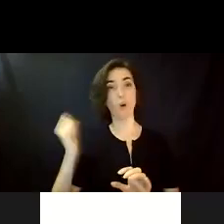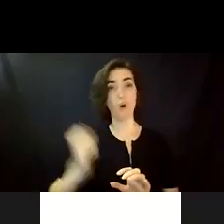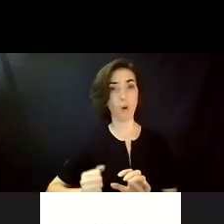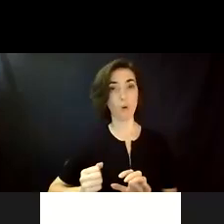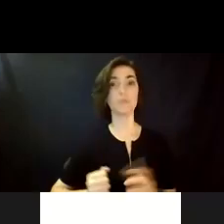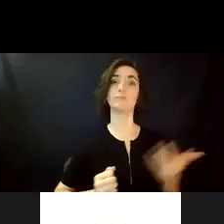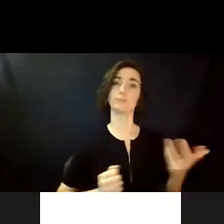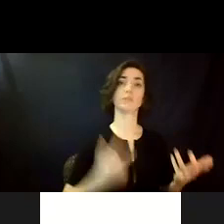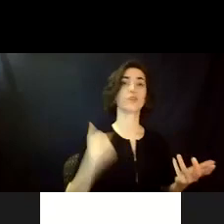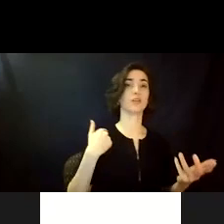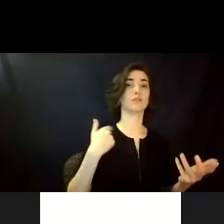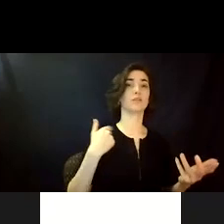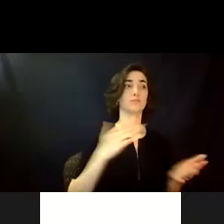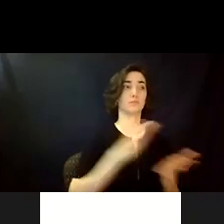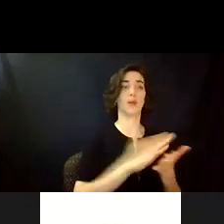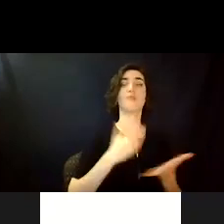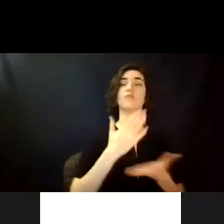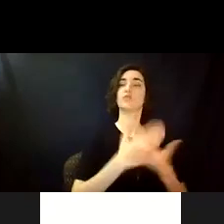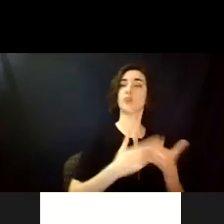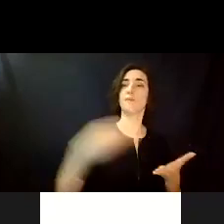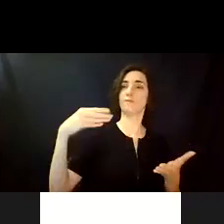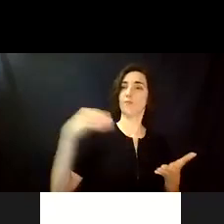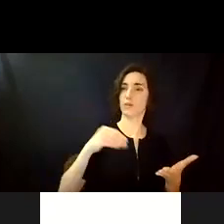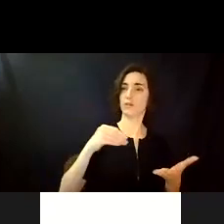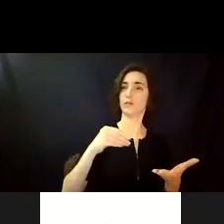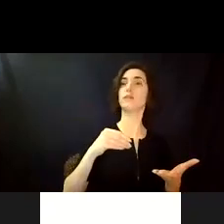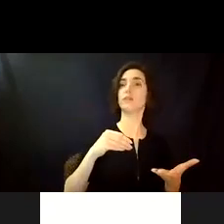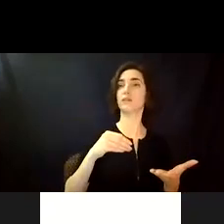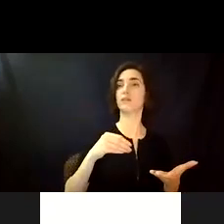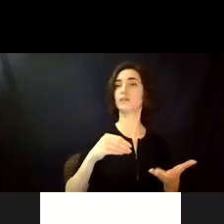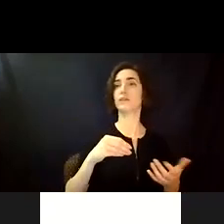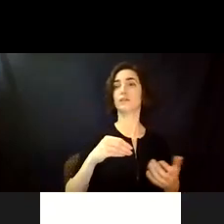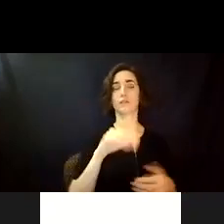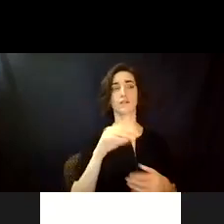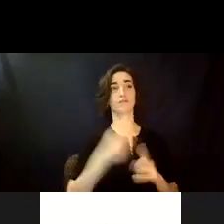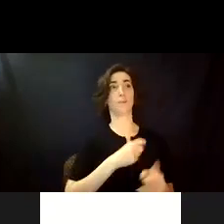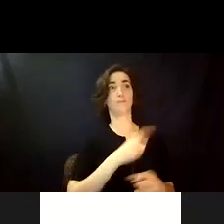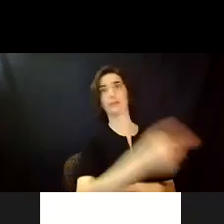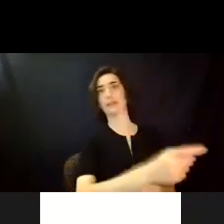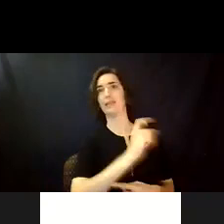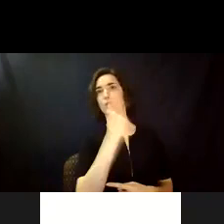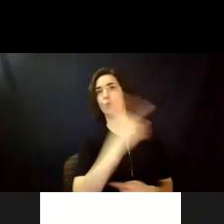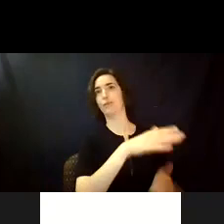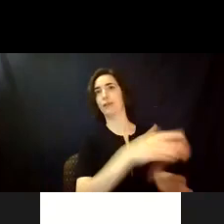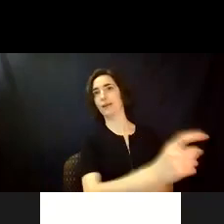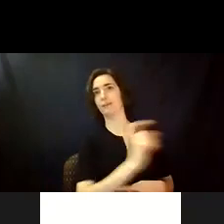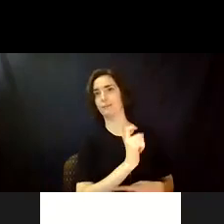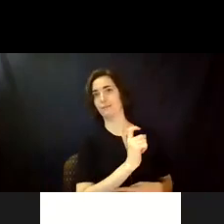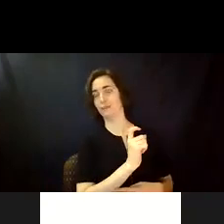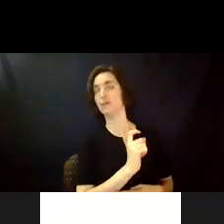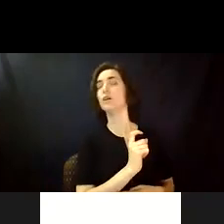some funding that was provided by an endowment, honestly, to do some